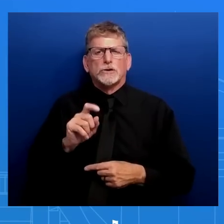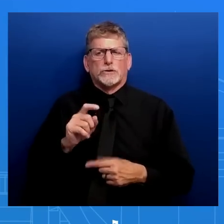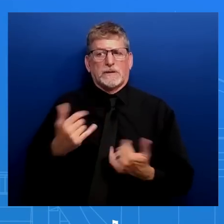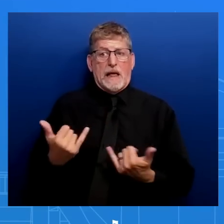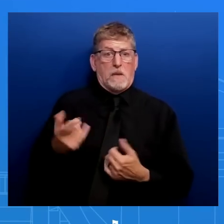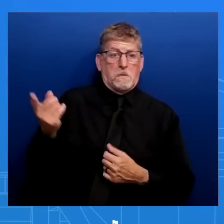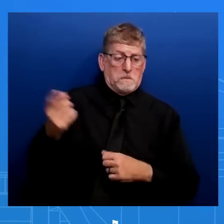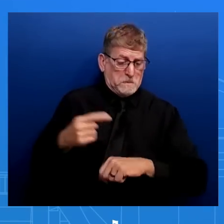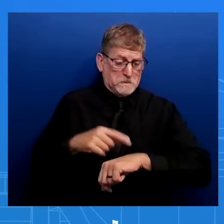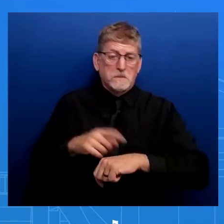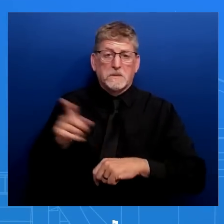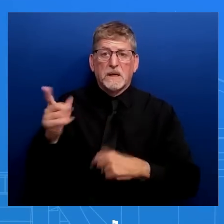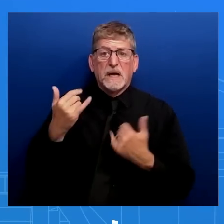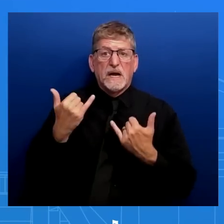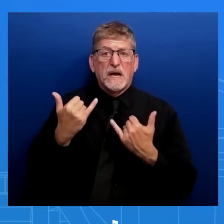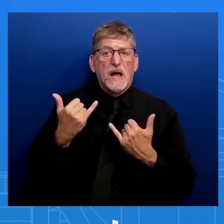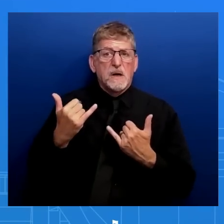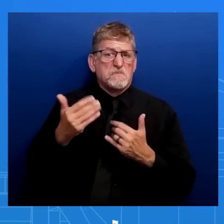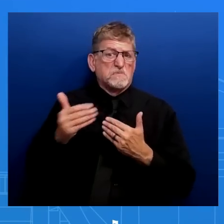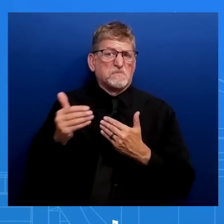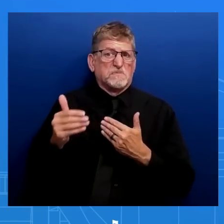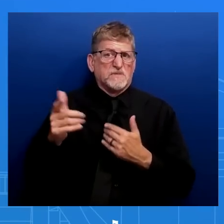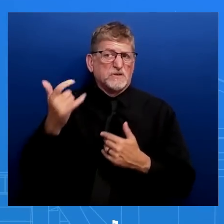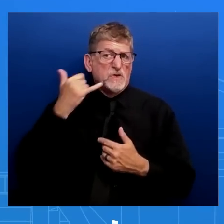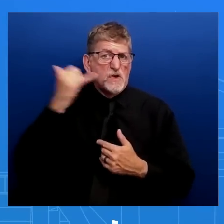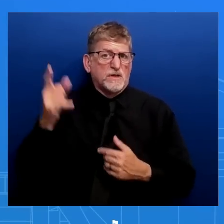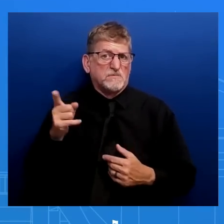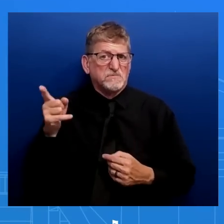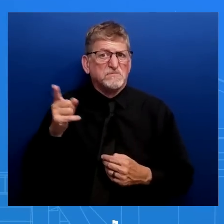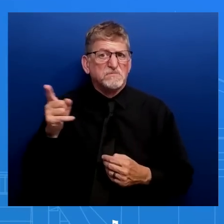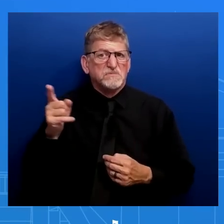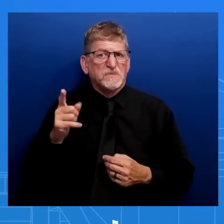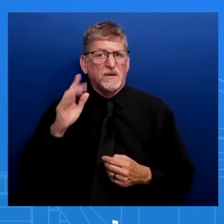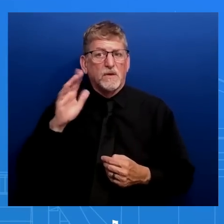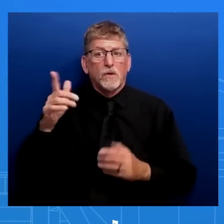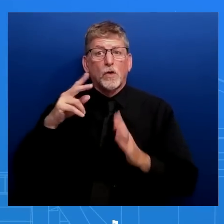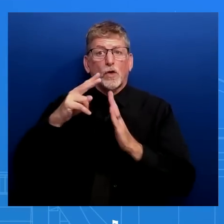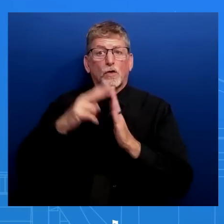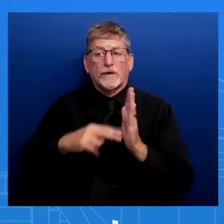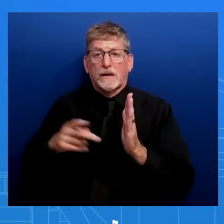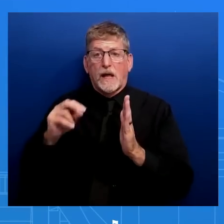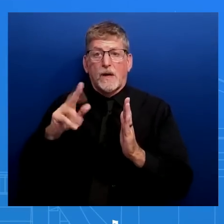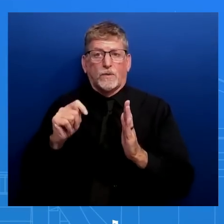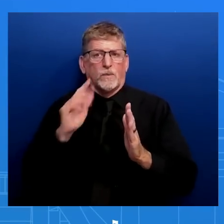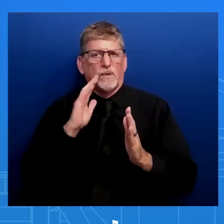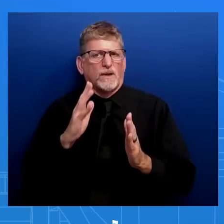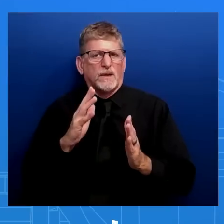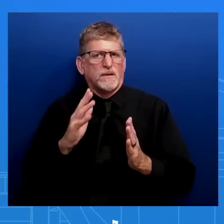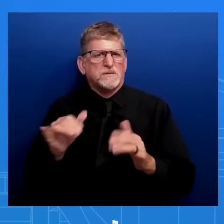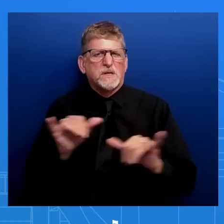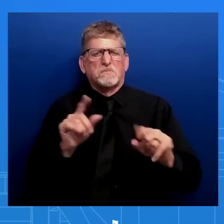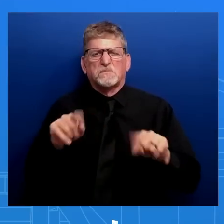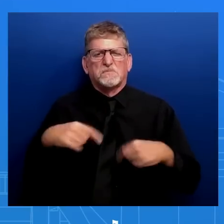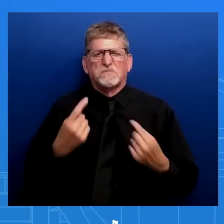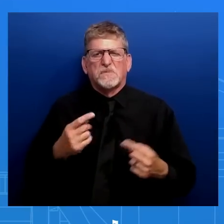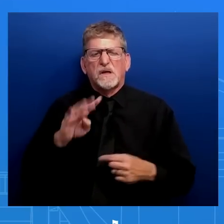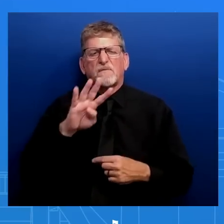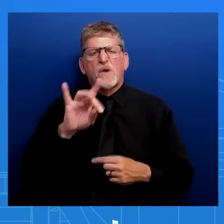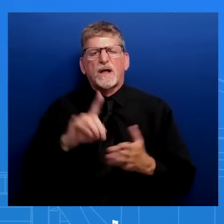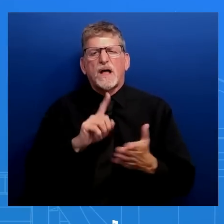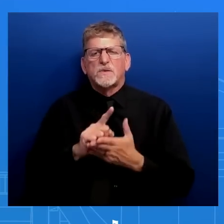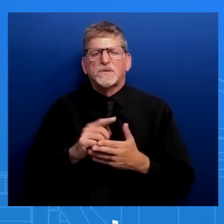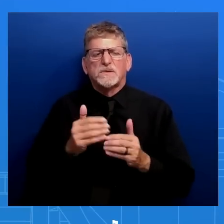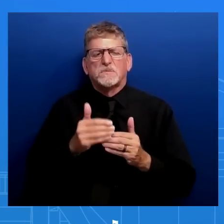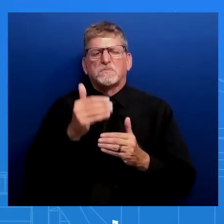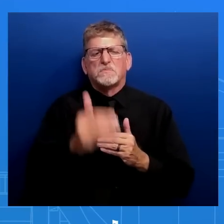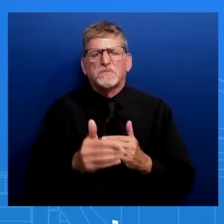in keeping with the kinds of readouts you've seen over the last 48 hours. John, Prigozhin, in his first message since all